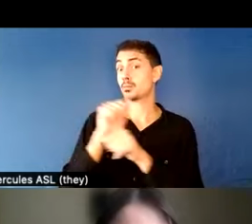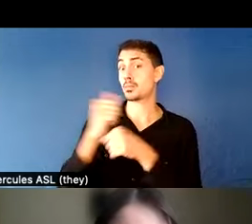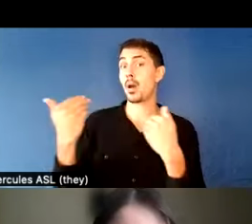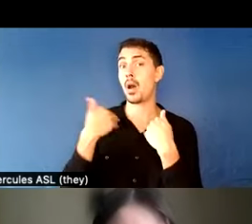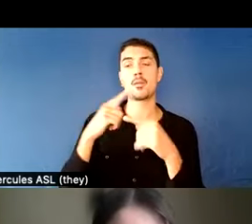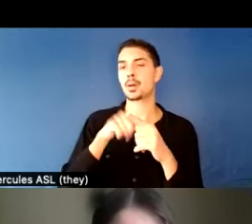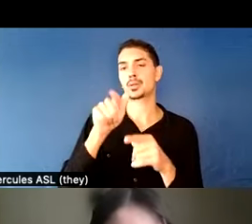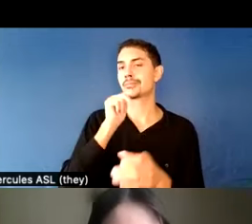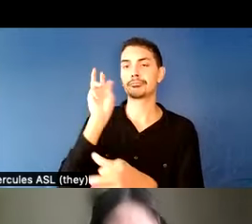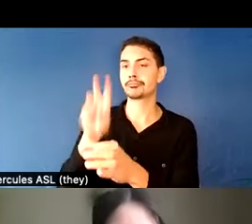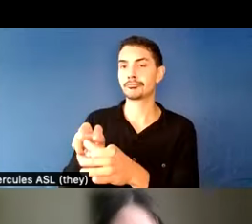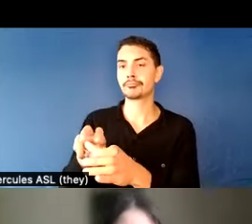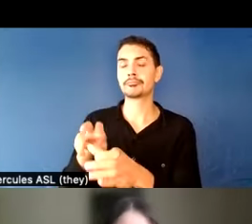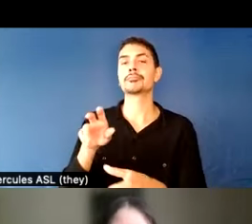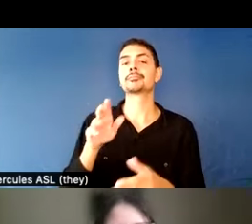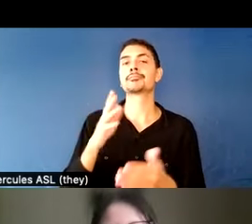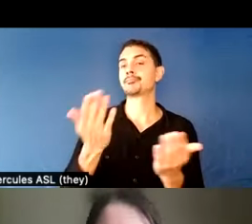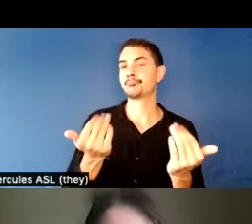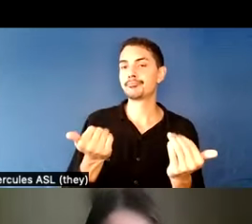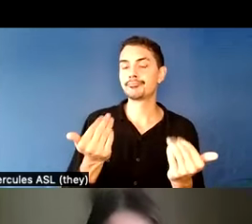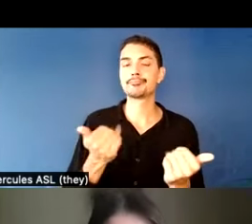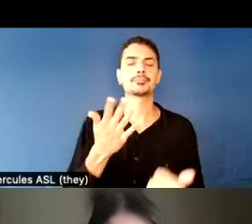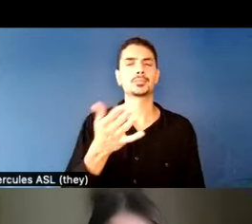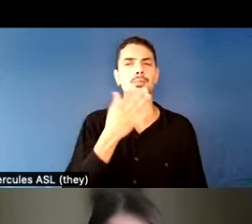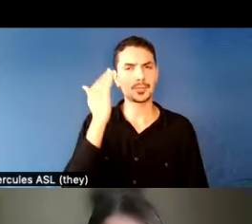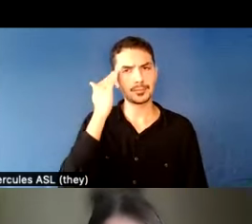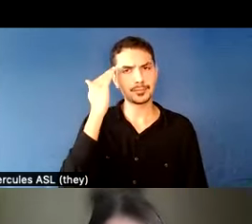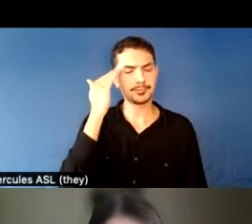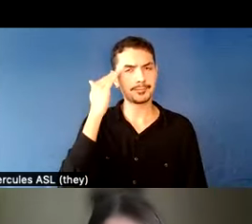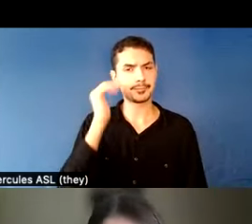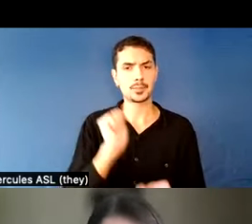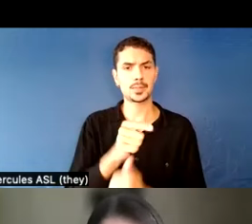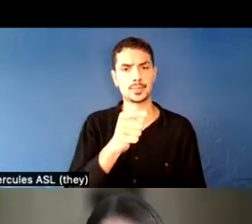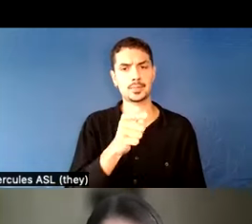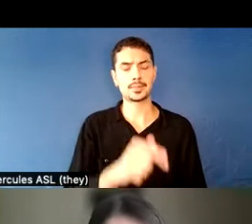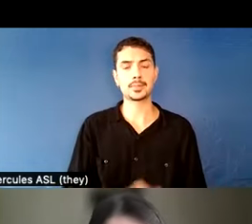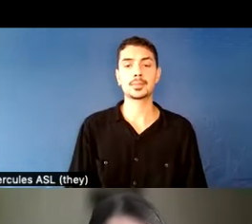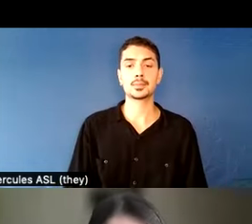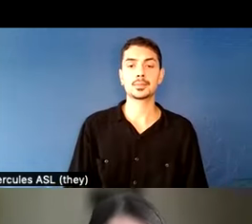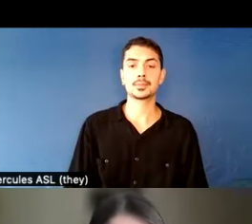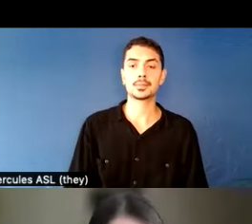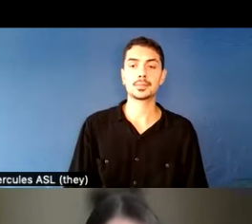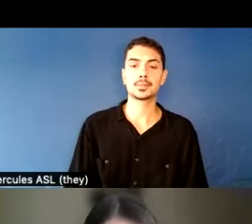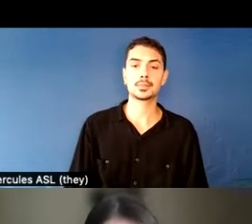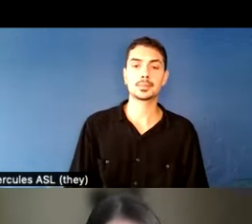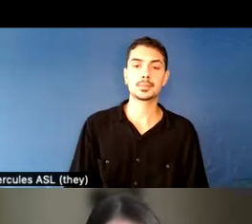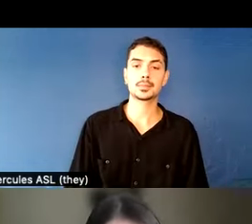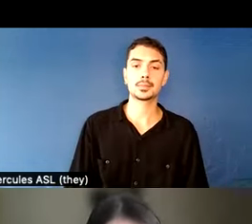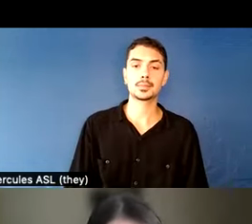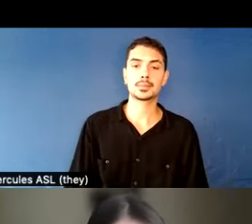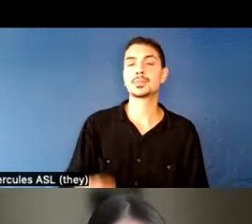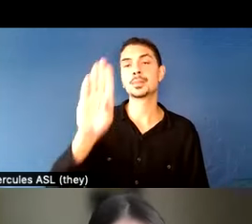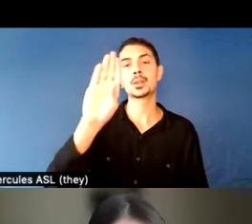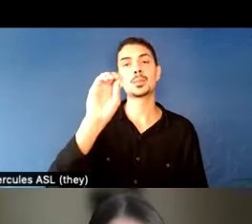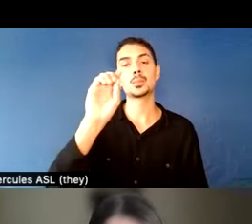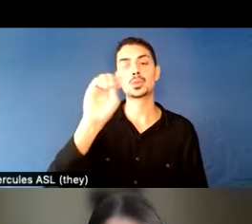to chat that in. But yeah, so Bonjour, my name is Jolene Engelking, and